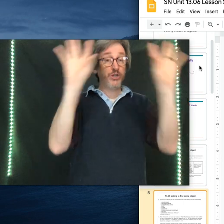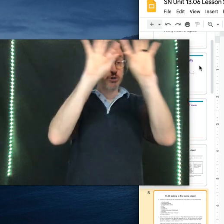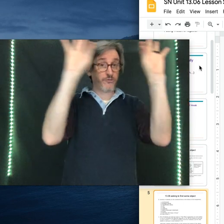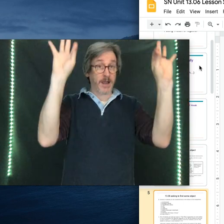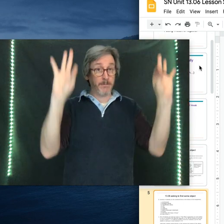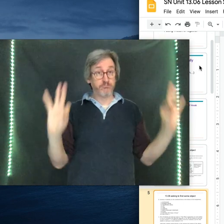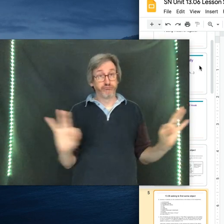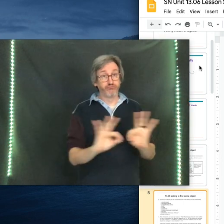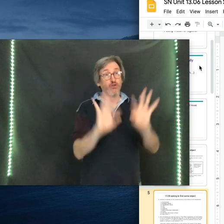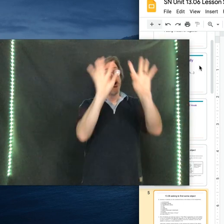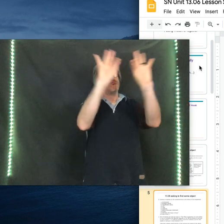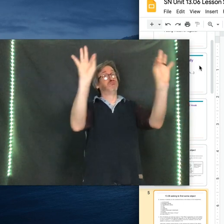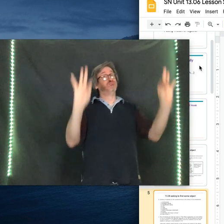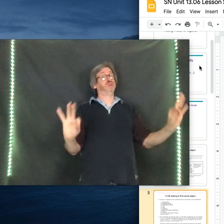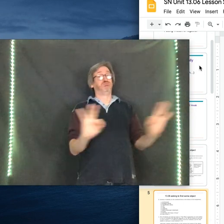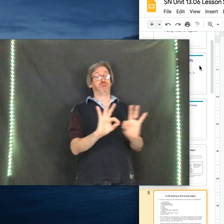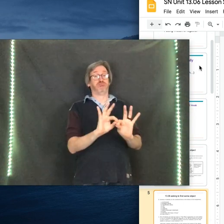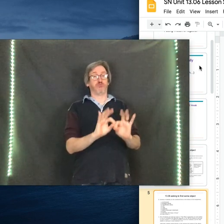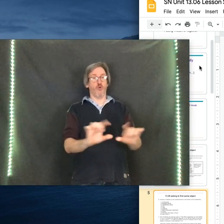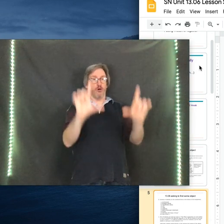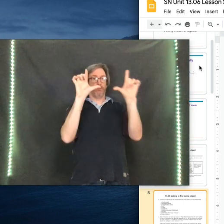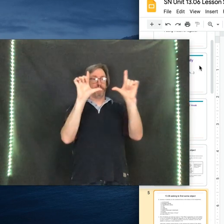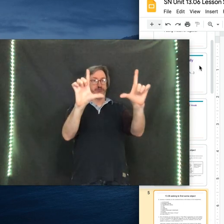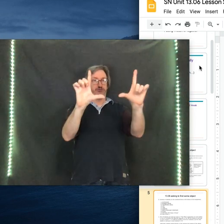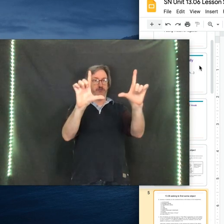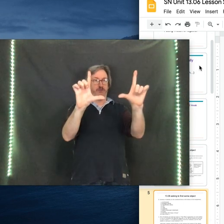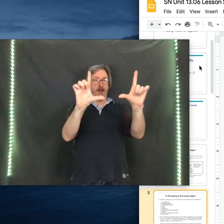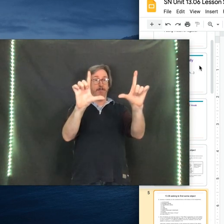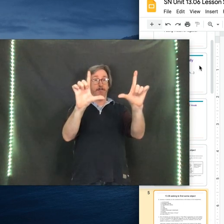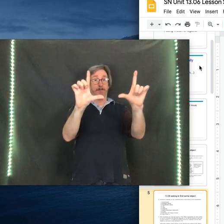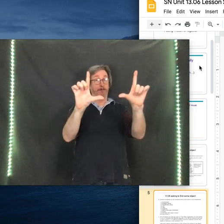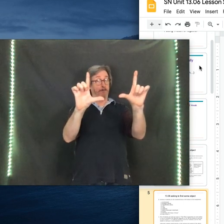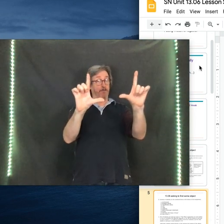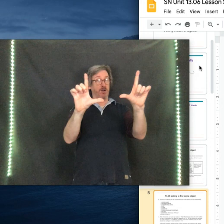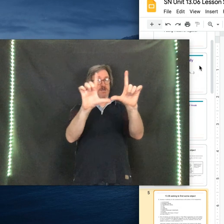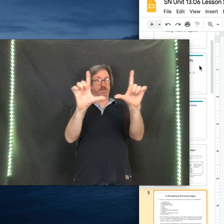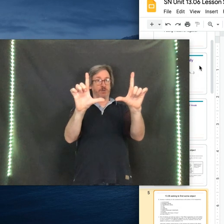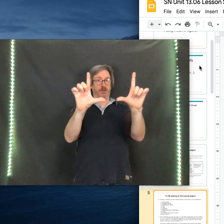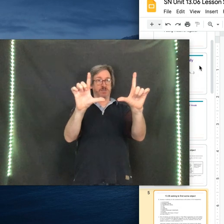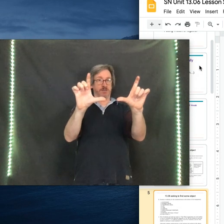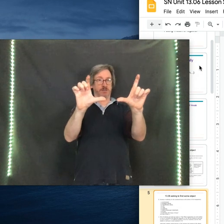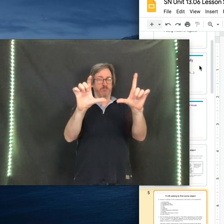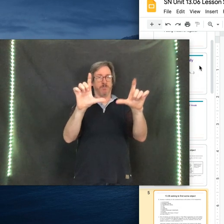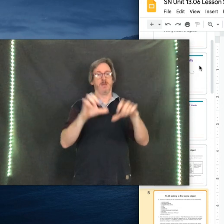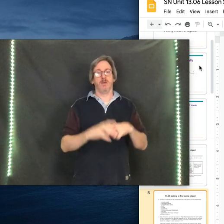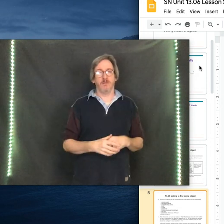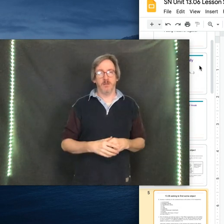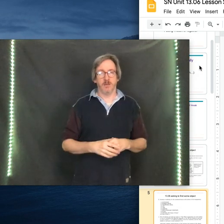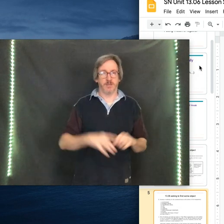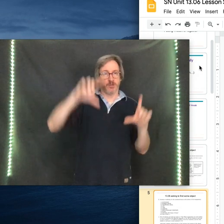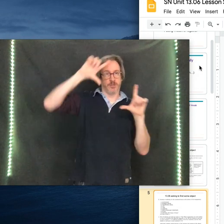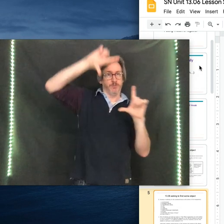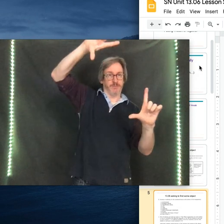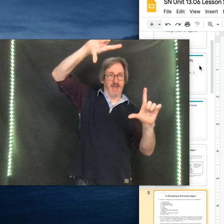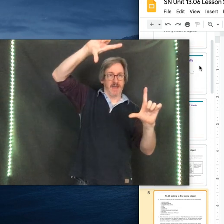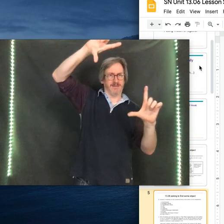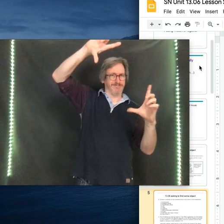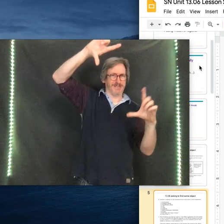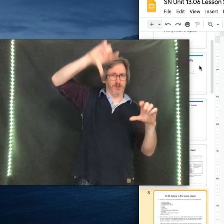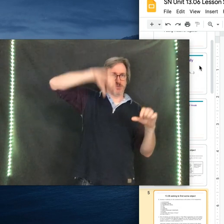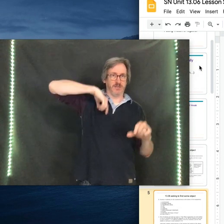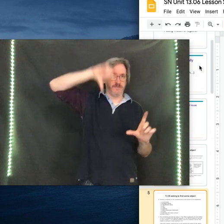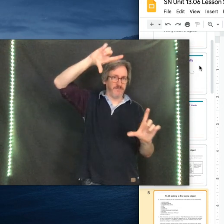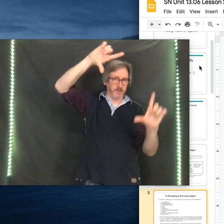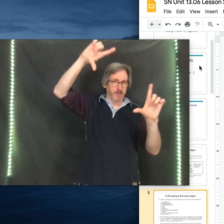You could do frame or frame, right? Because so here's you could do that.